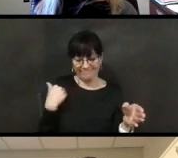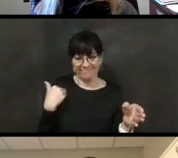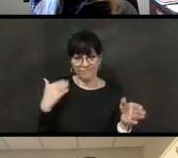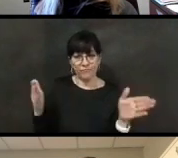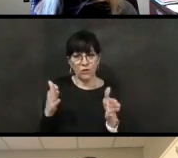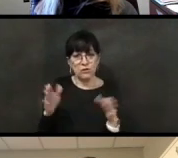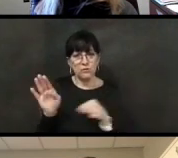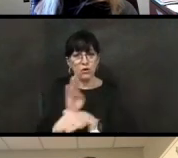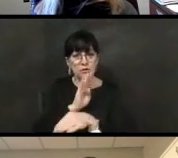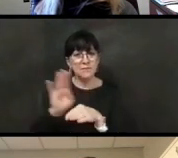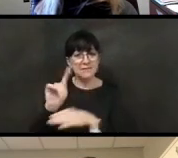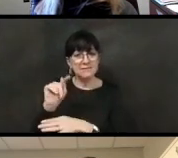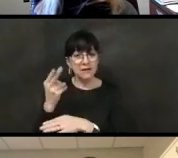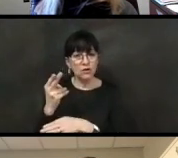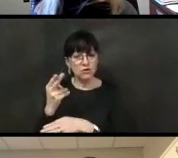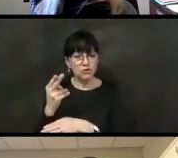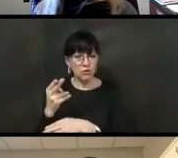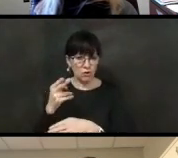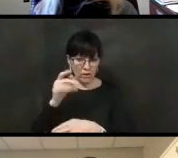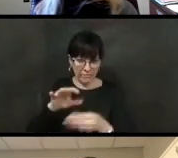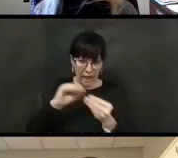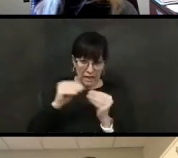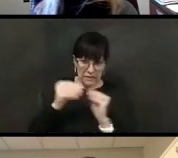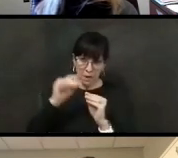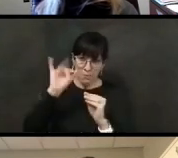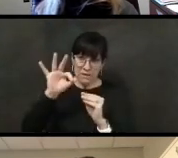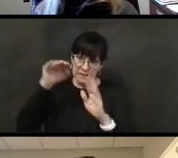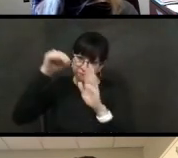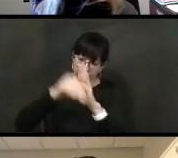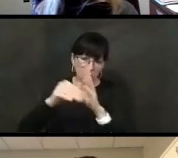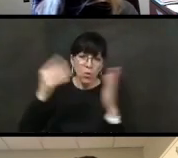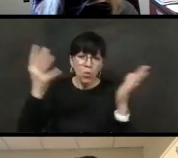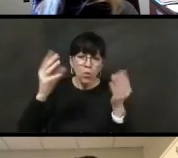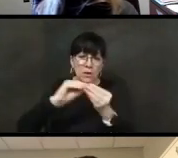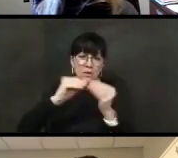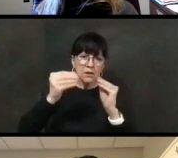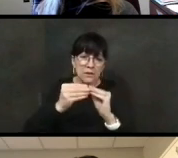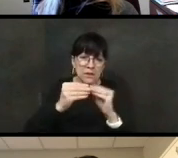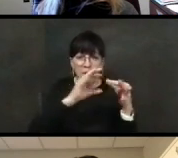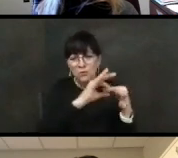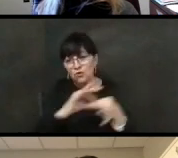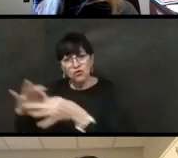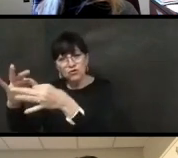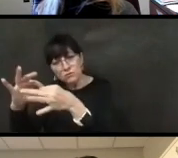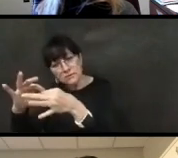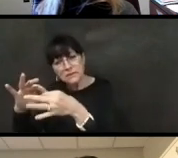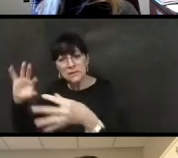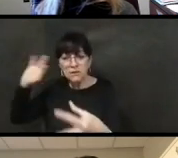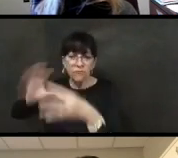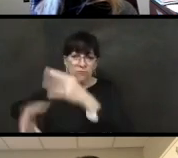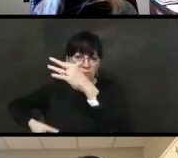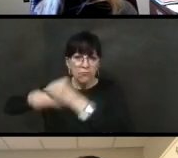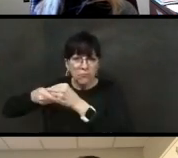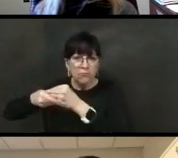testing, will go up. So can you talk a little bit about the metrics that aren't related only to cumulative cases and what you look at on a daily